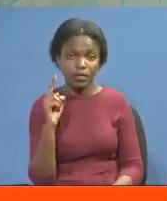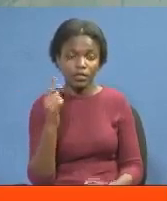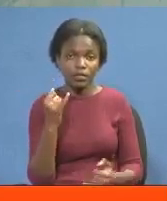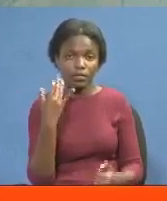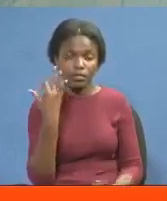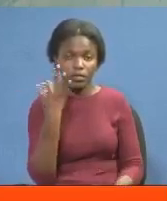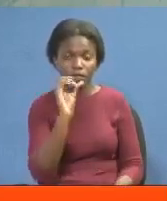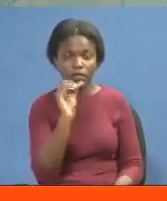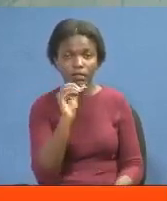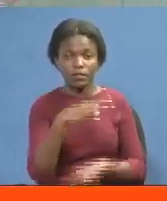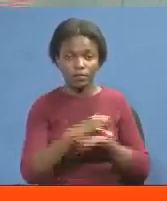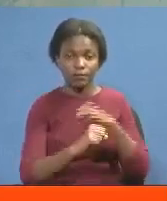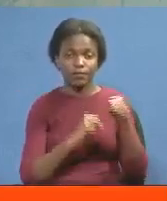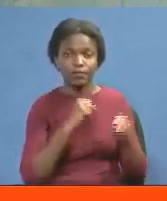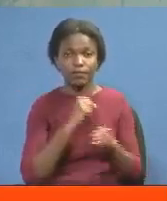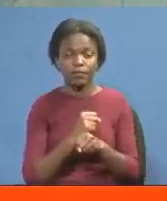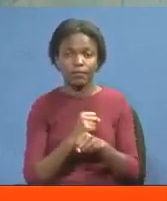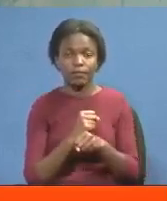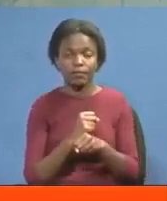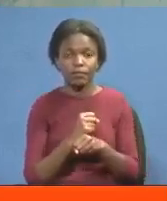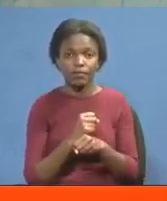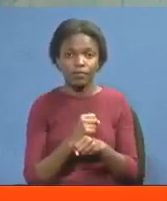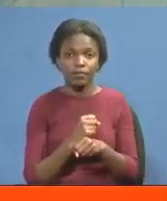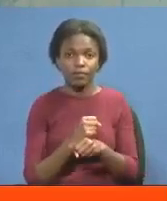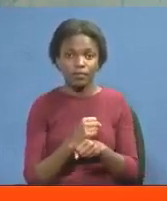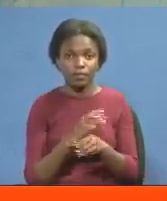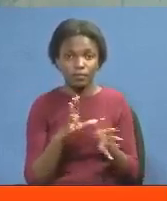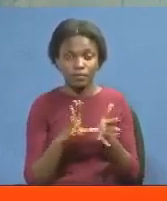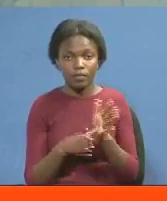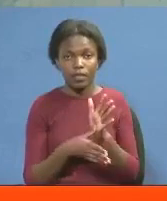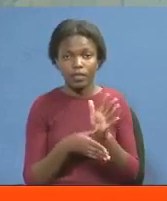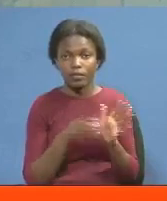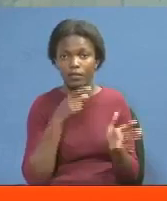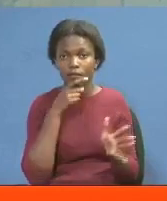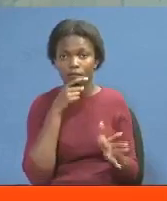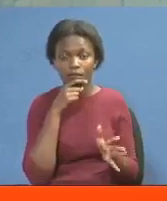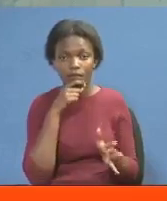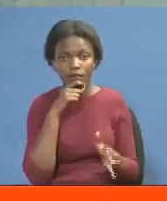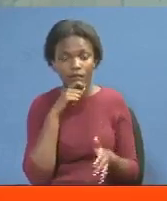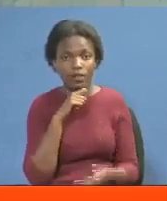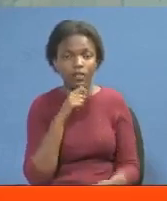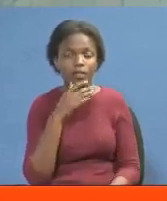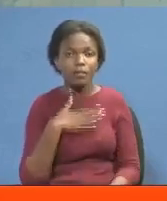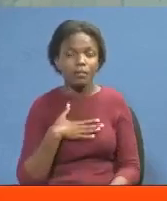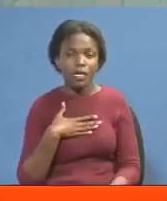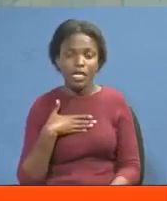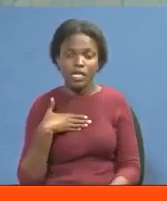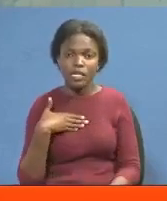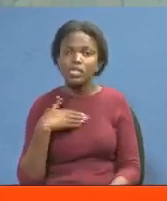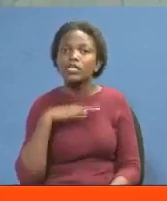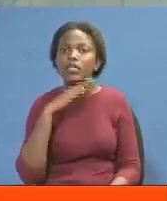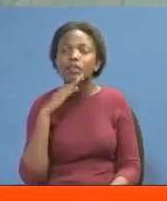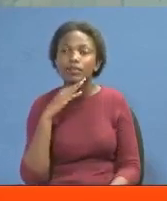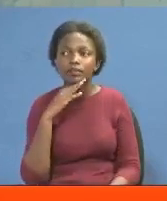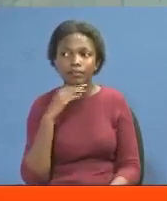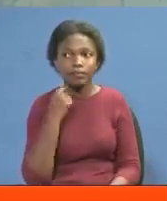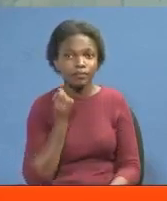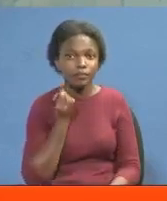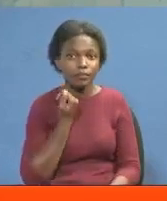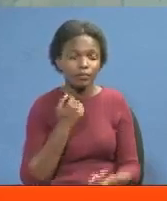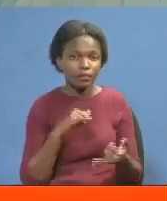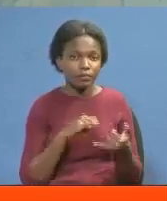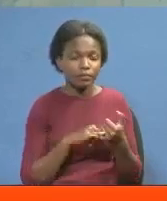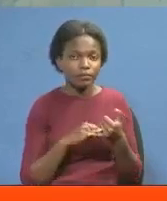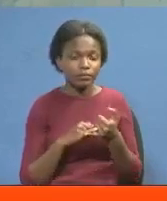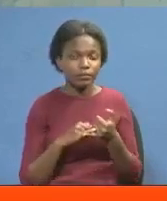later, my father has passed on, and my mother's relatives come to Nairobi to look for